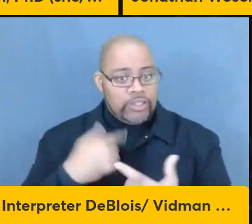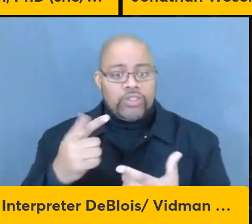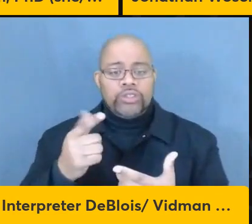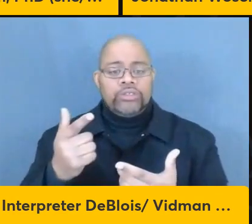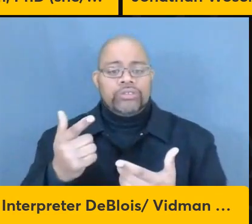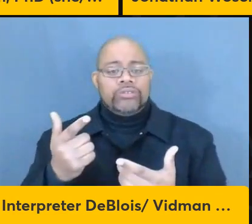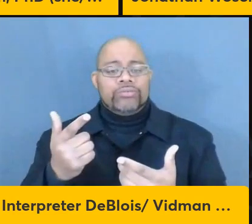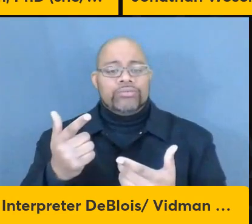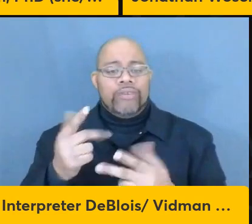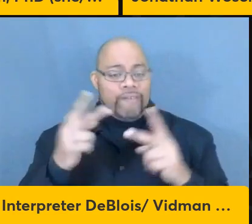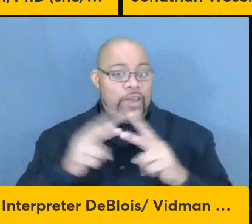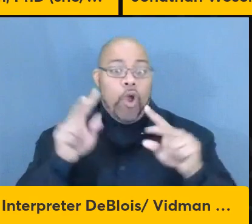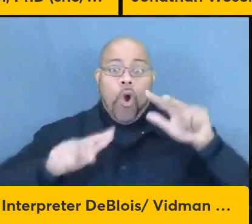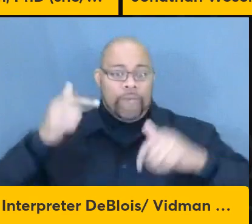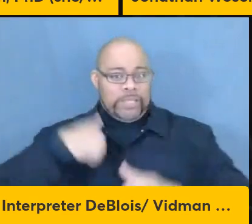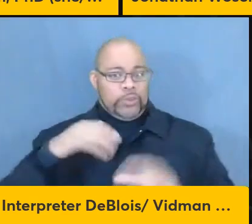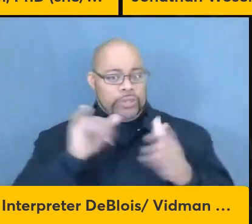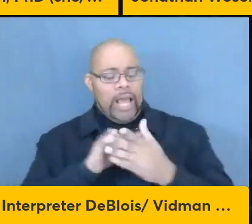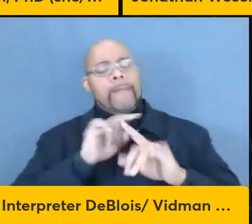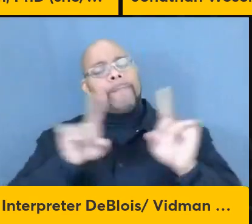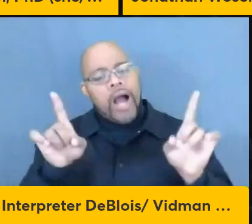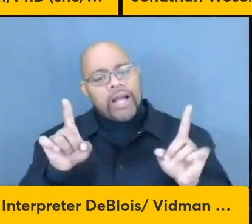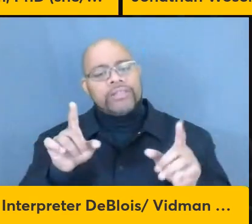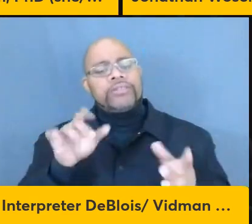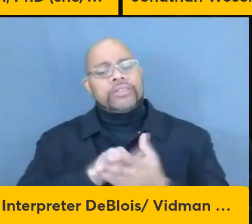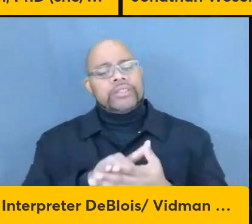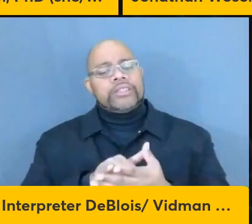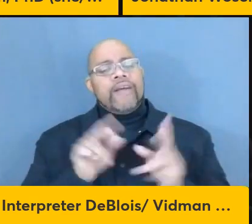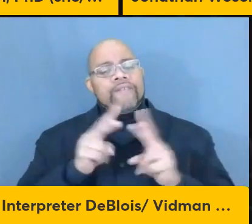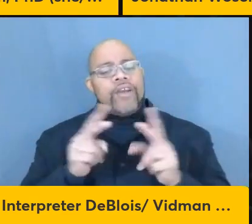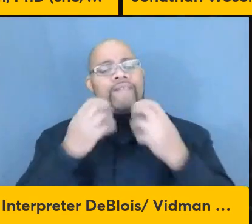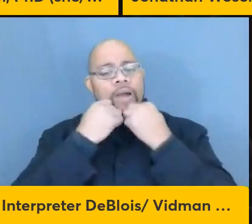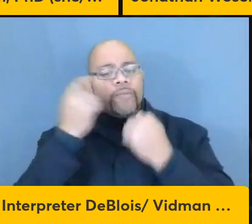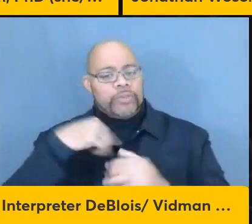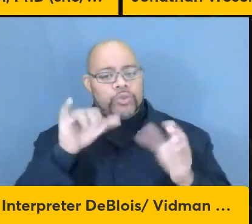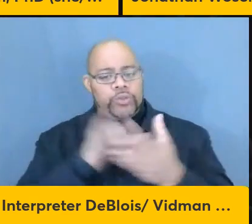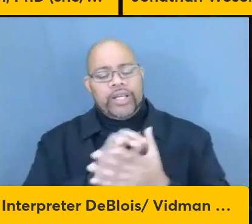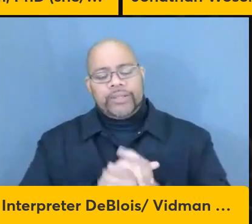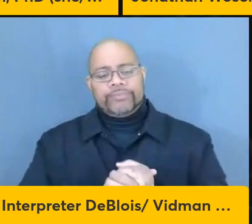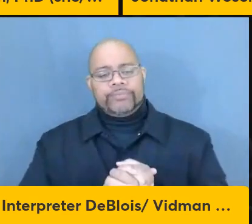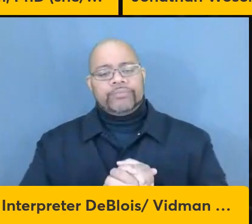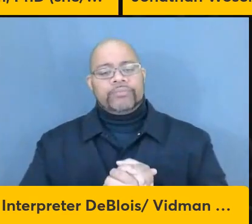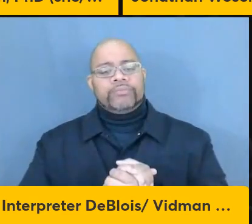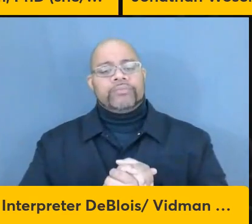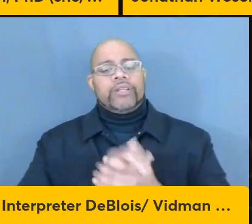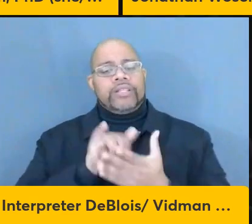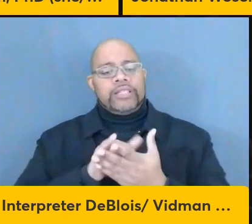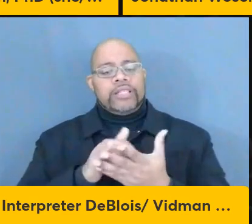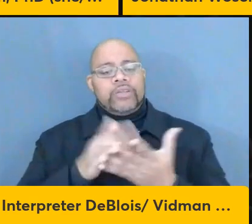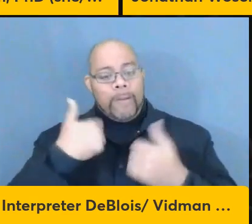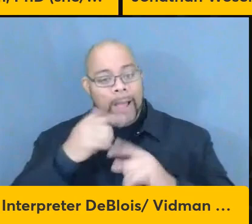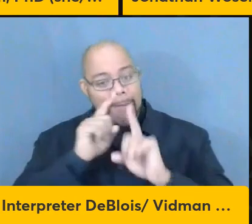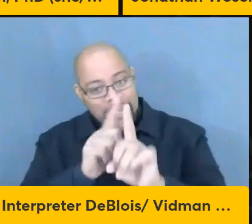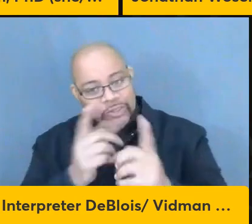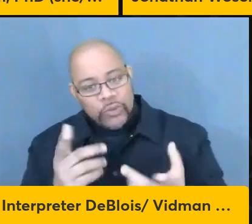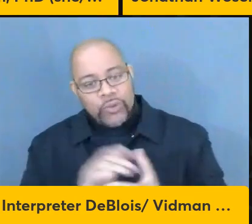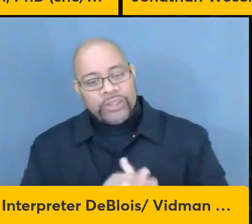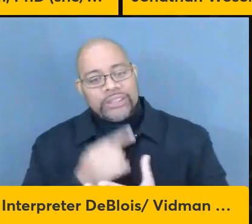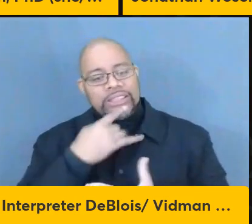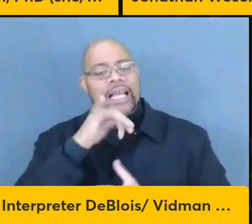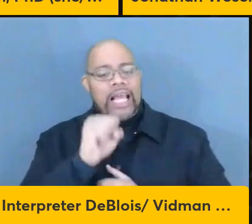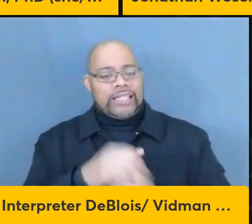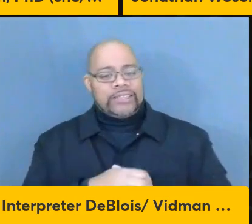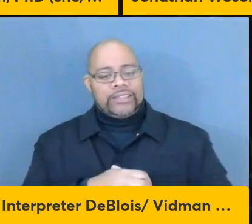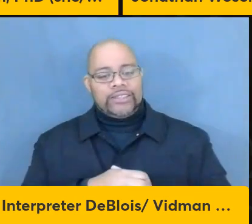awkward for me to do that, but it was very valuable for me to do that. So I mentioned to him, hey, would you like to be my mentor? He said